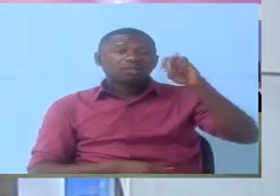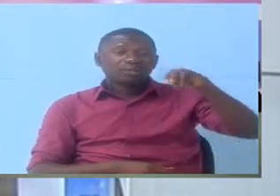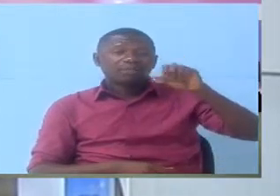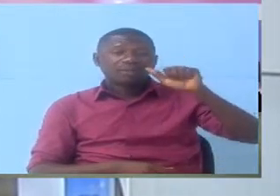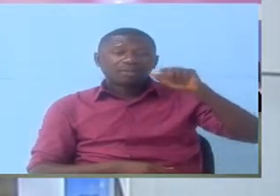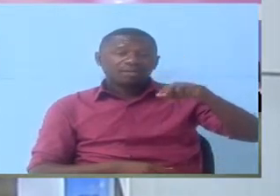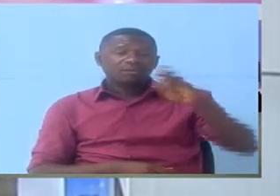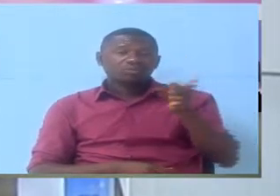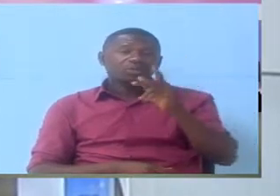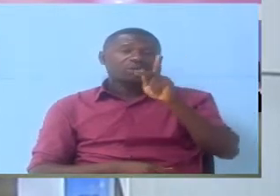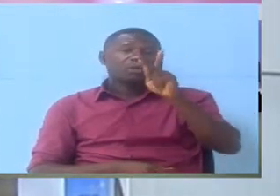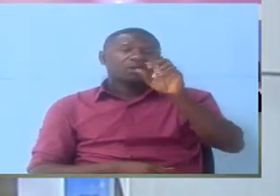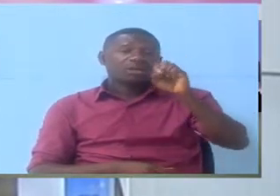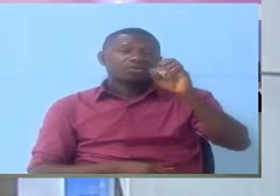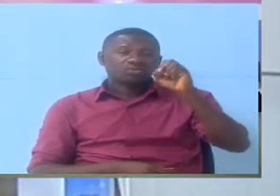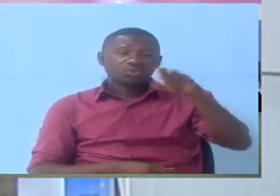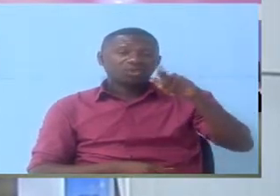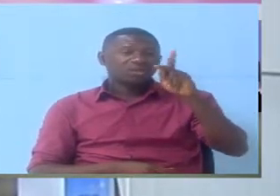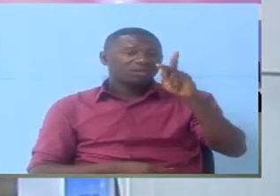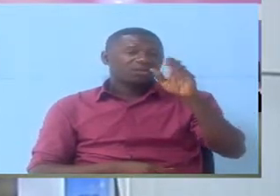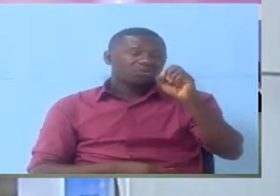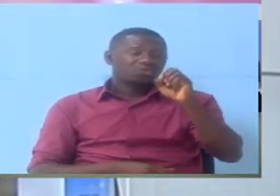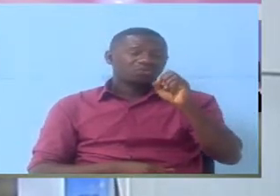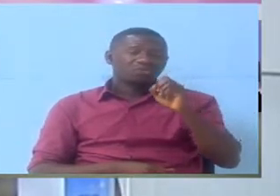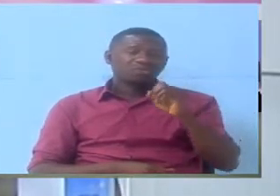talks less.